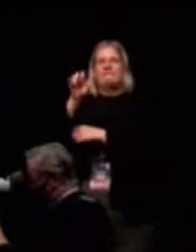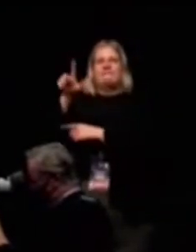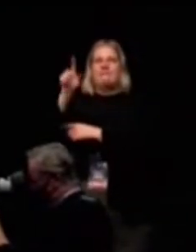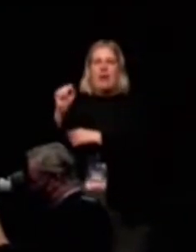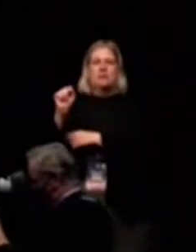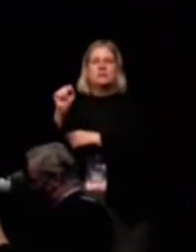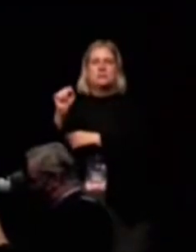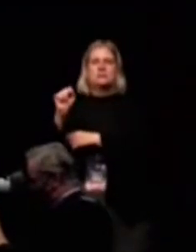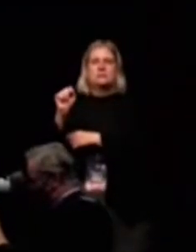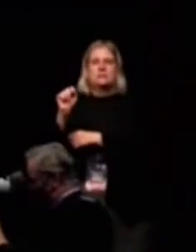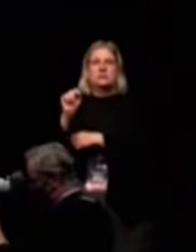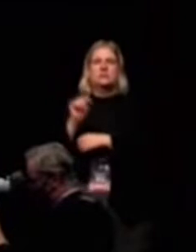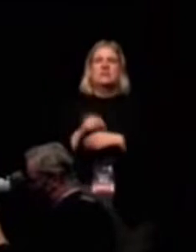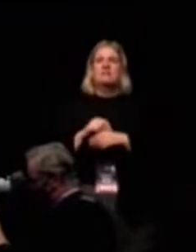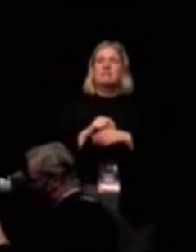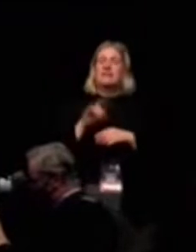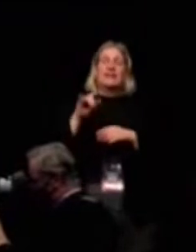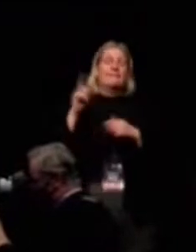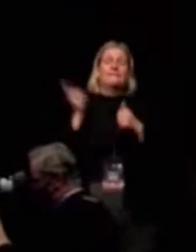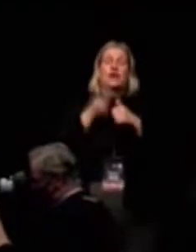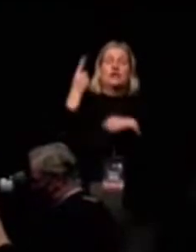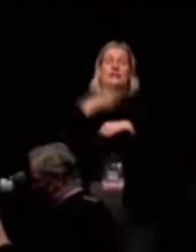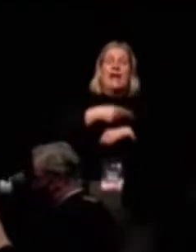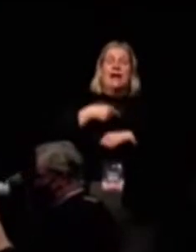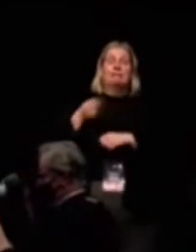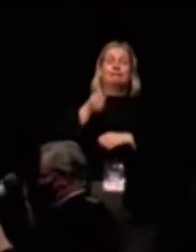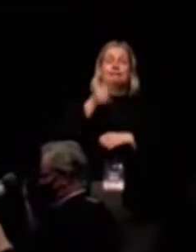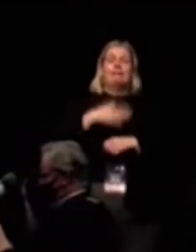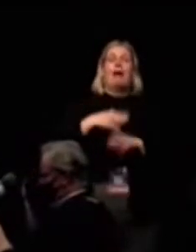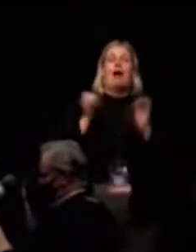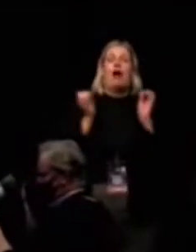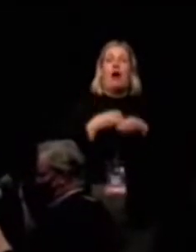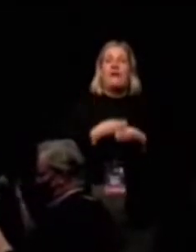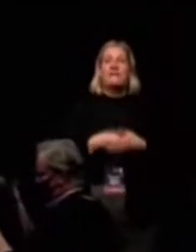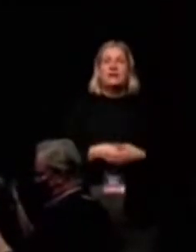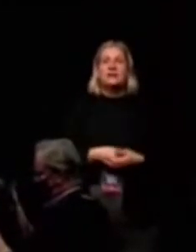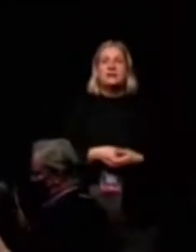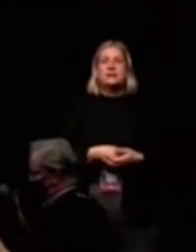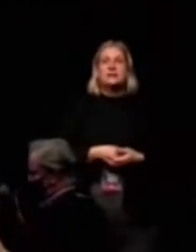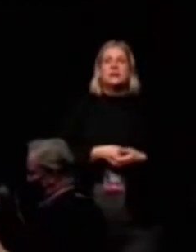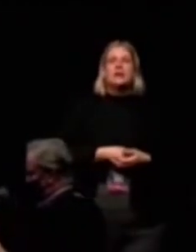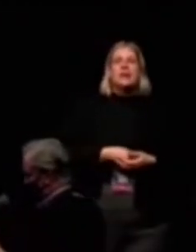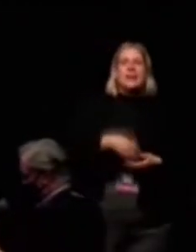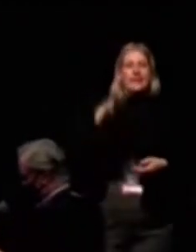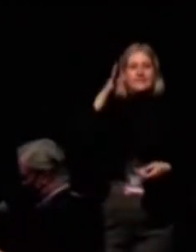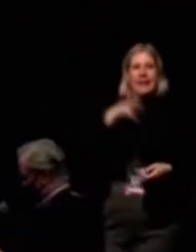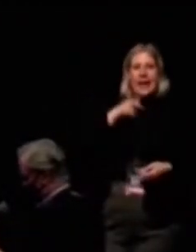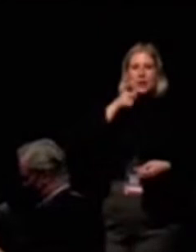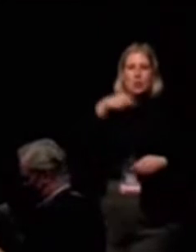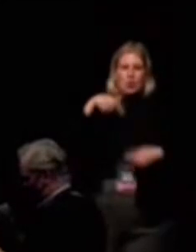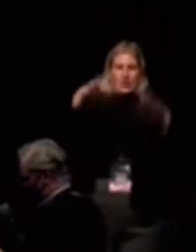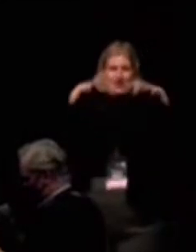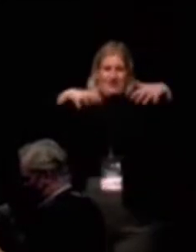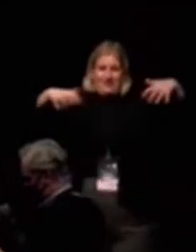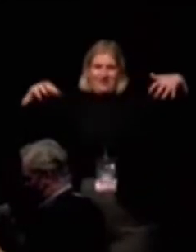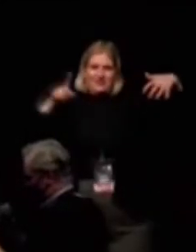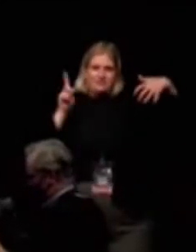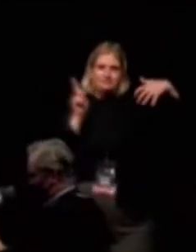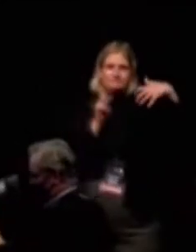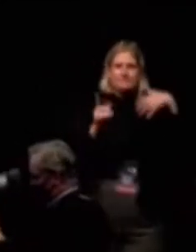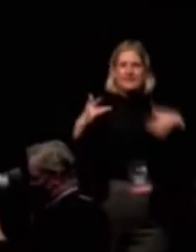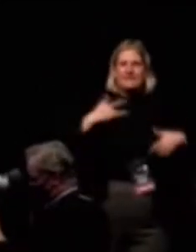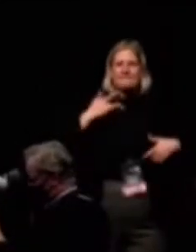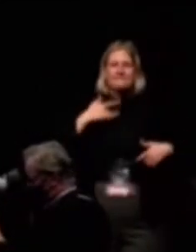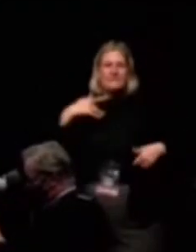office. The story of the man in the arena who's marred by dust and sweat and blood, in stark contrast